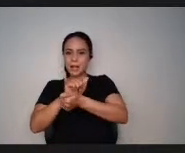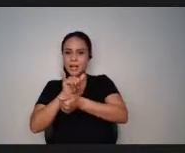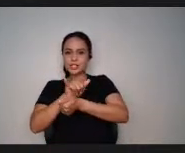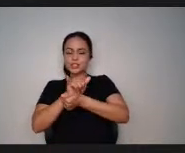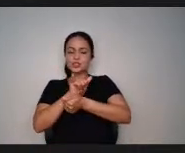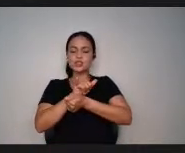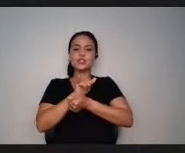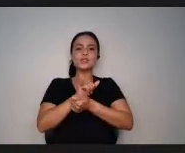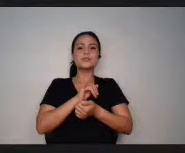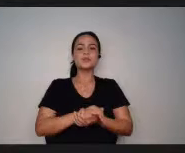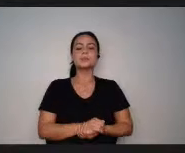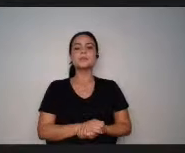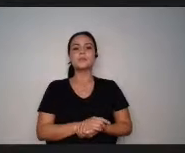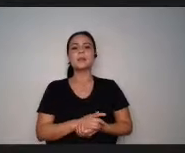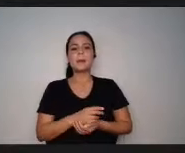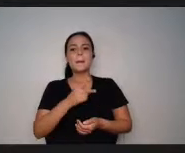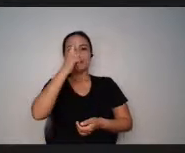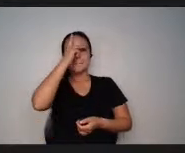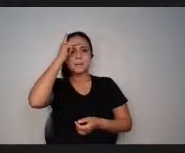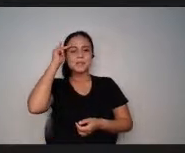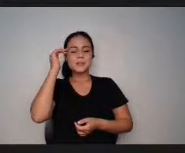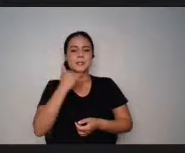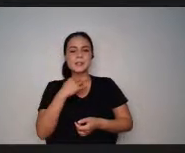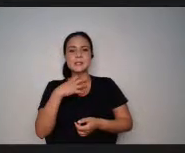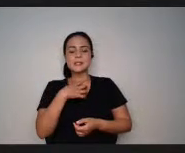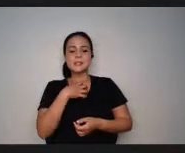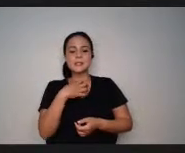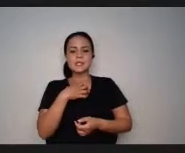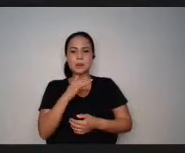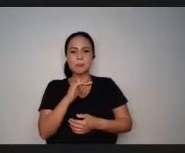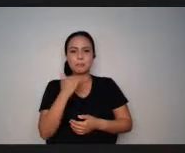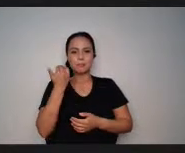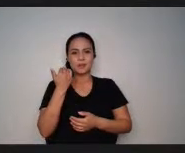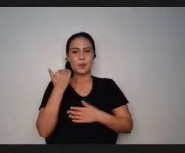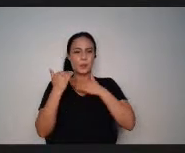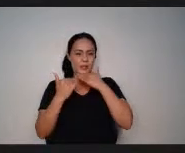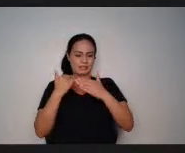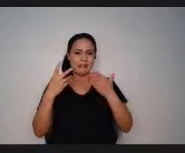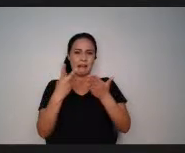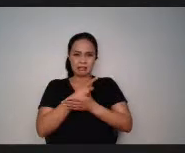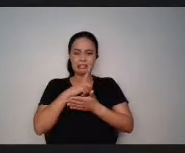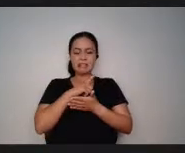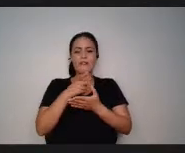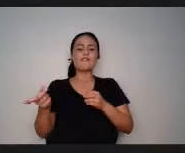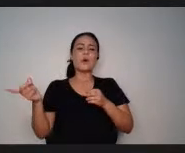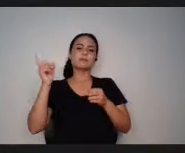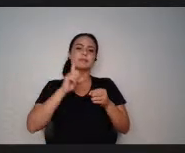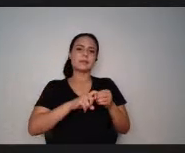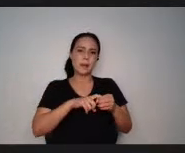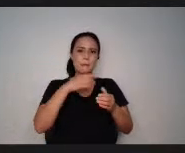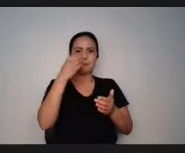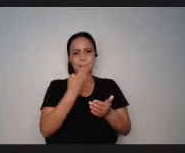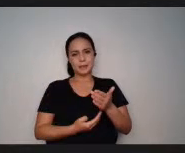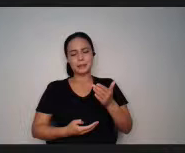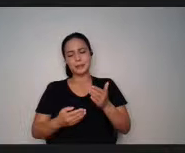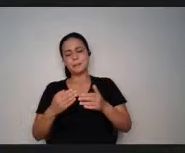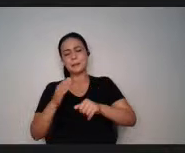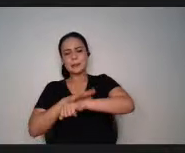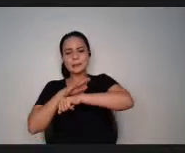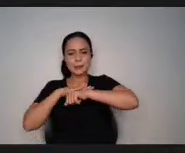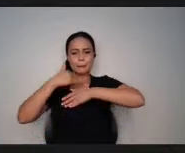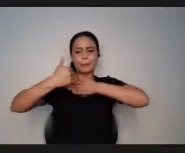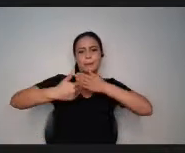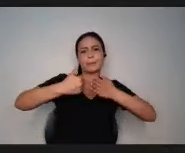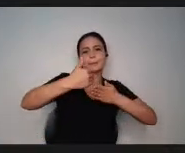of the app. The person has a feeling of defeat when